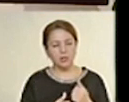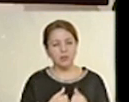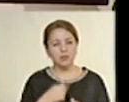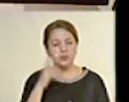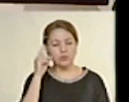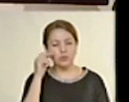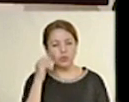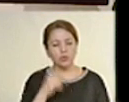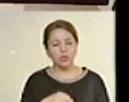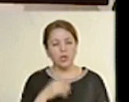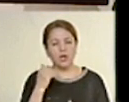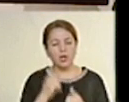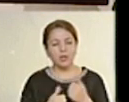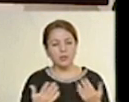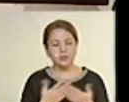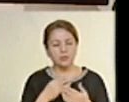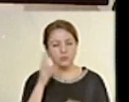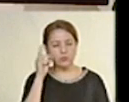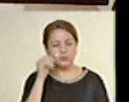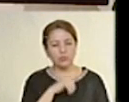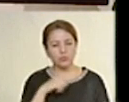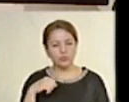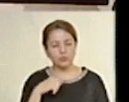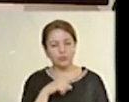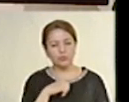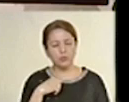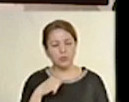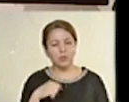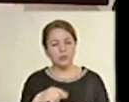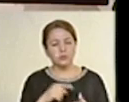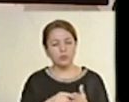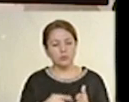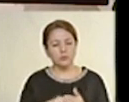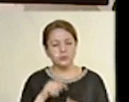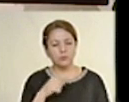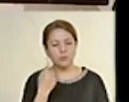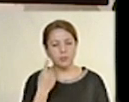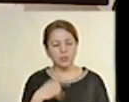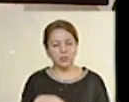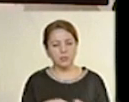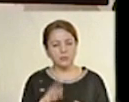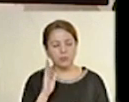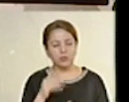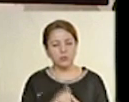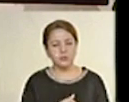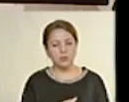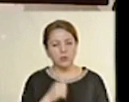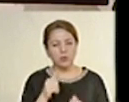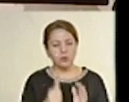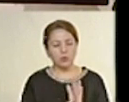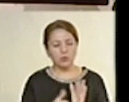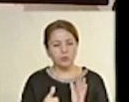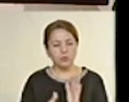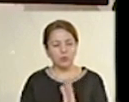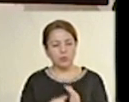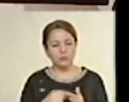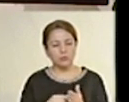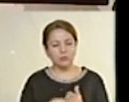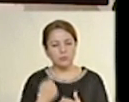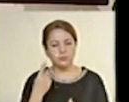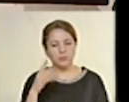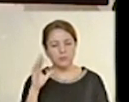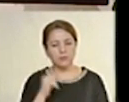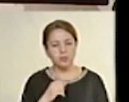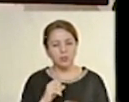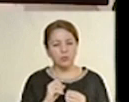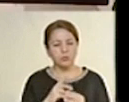ya'ni har qanday sonni o'z-o'ziga bo'lganimizda bu 1 ga teng ekan. 6 ni 6 ga bo'lsak 1, 12